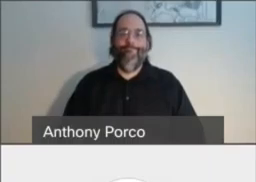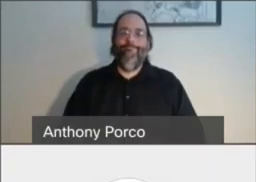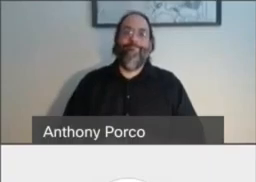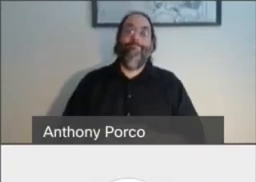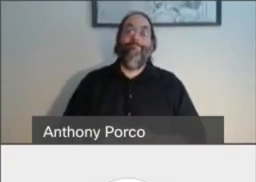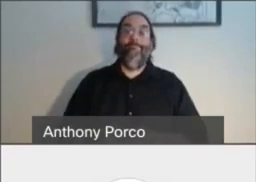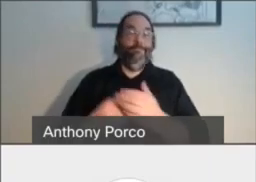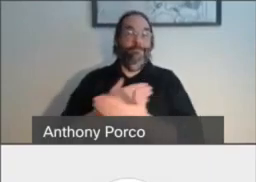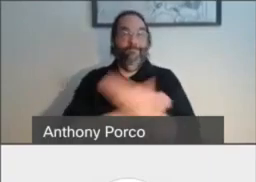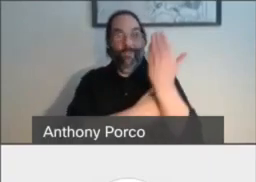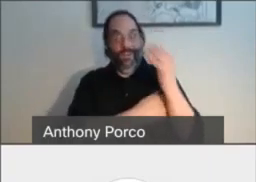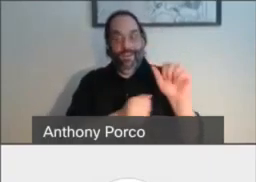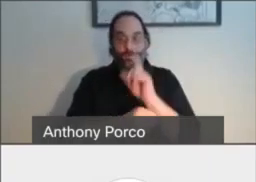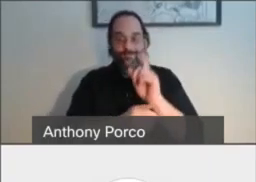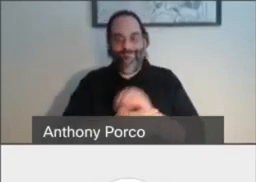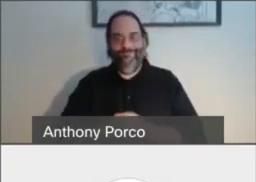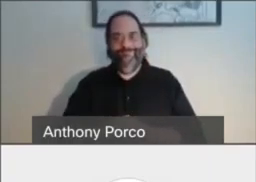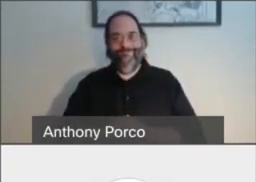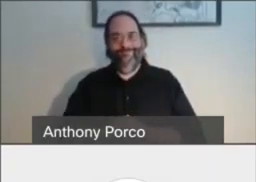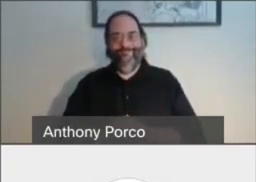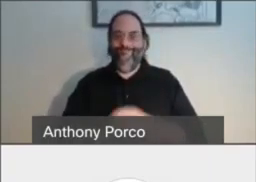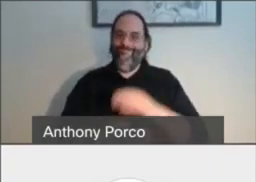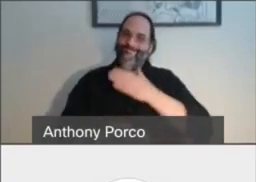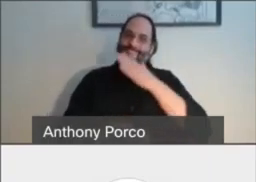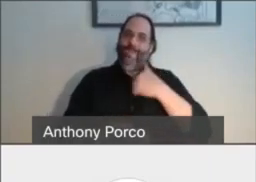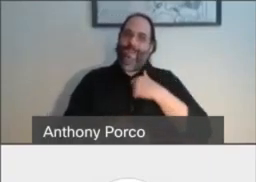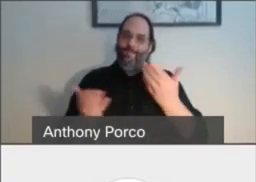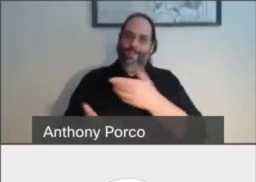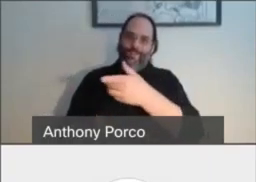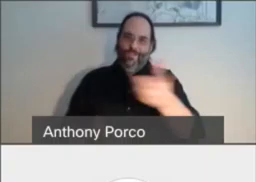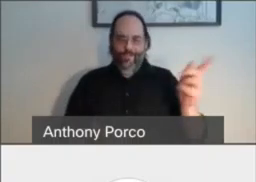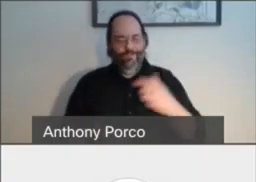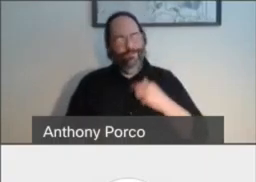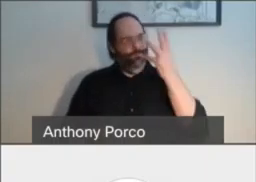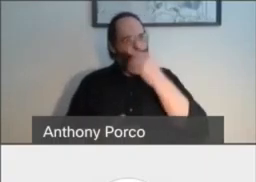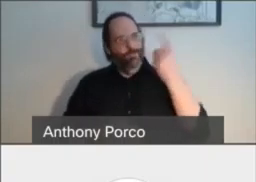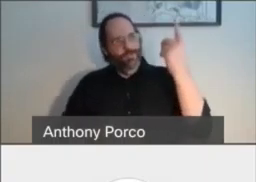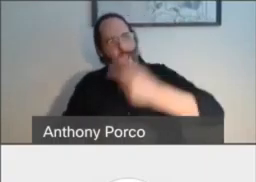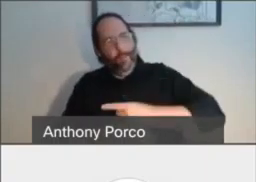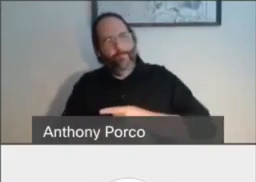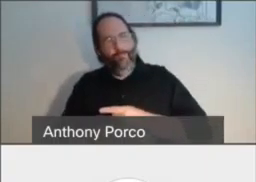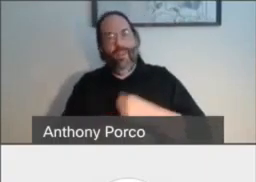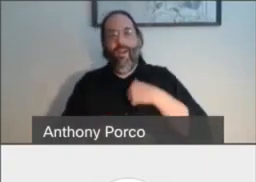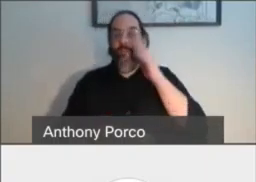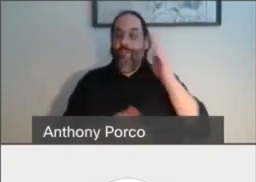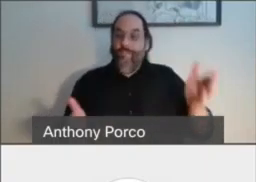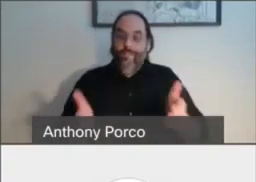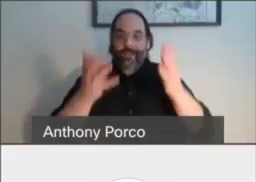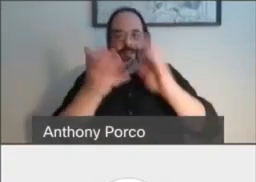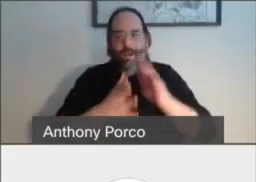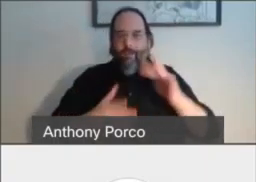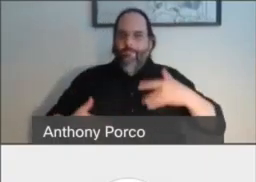Good morning, everyone. Glad to be here with you on this lovely day. I am going to get you energized for